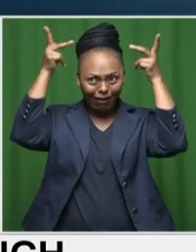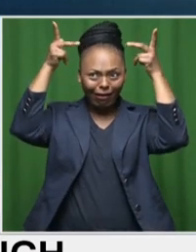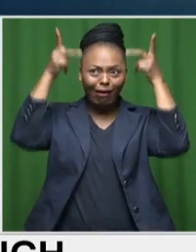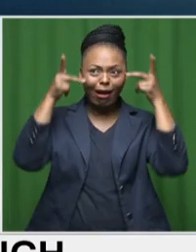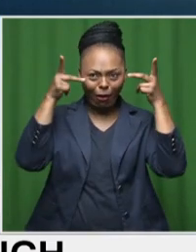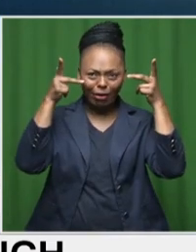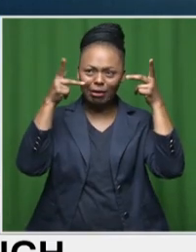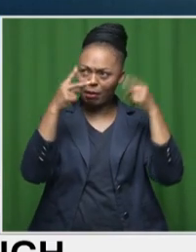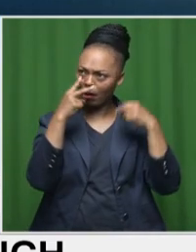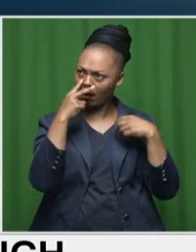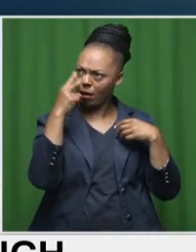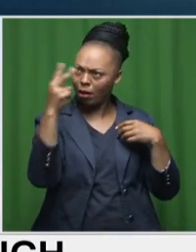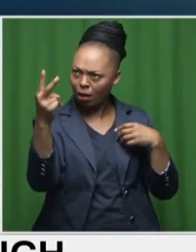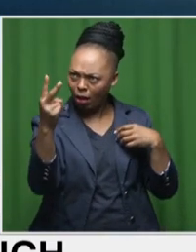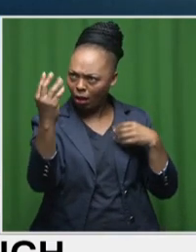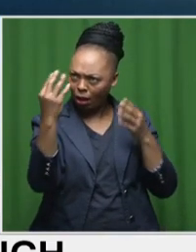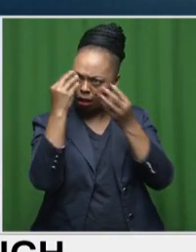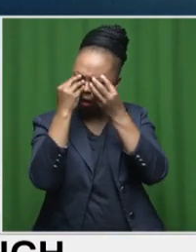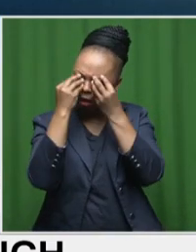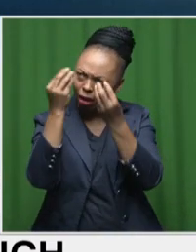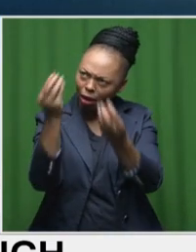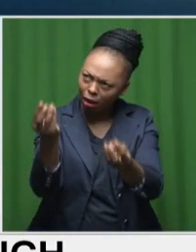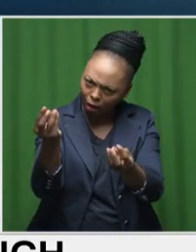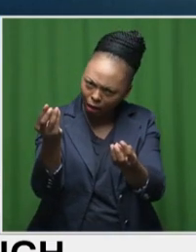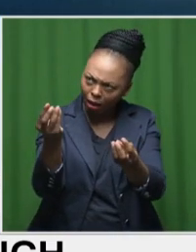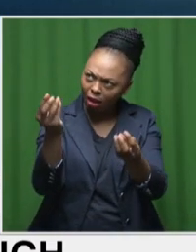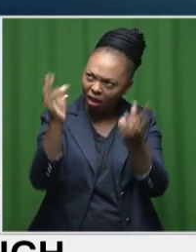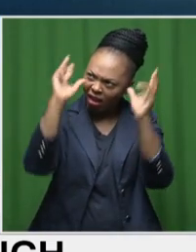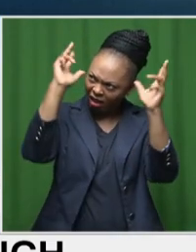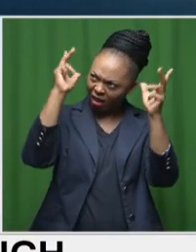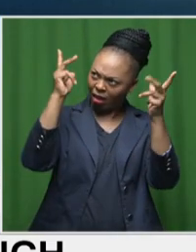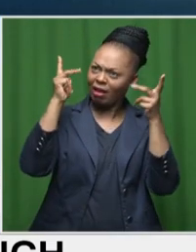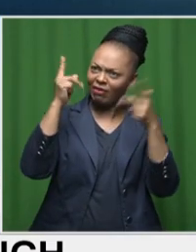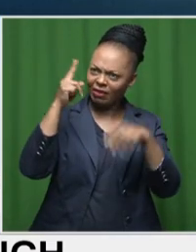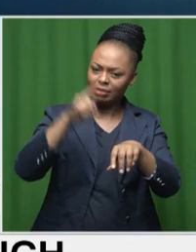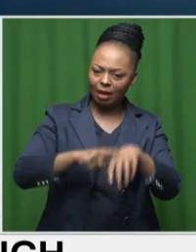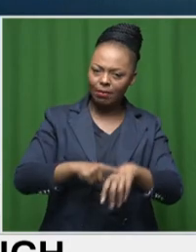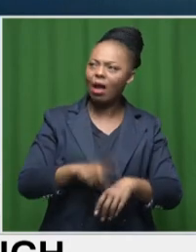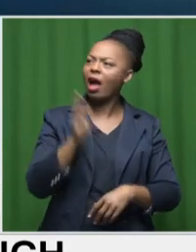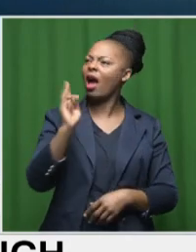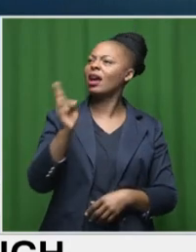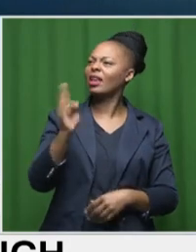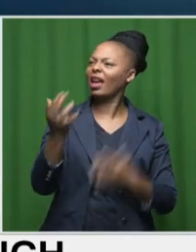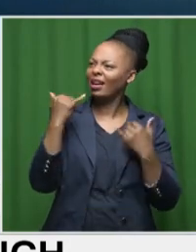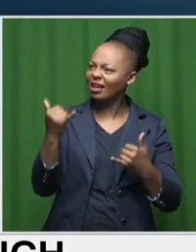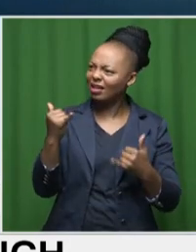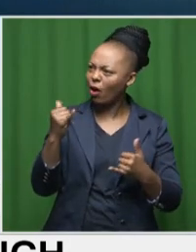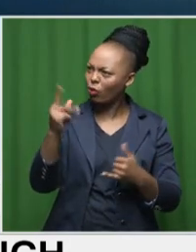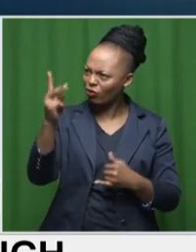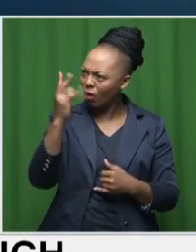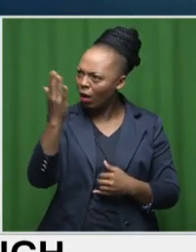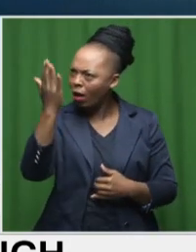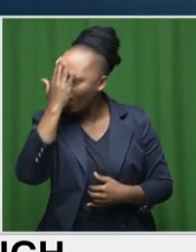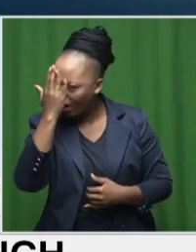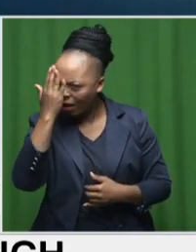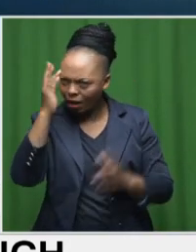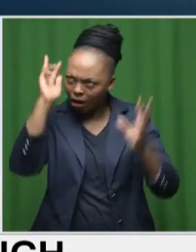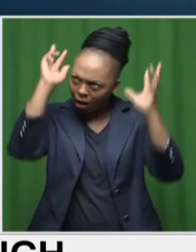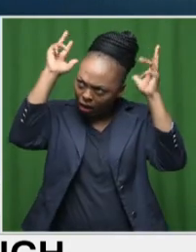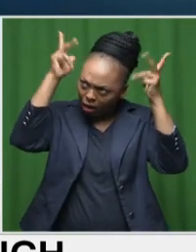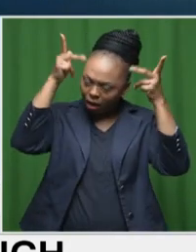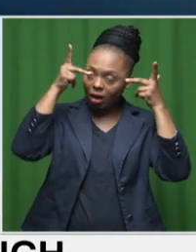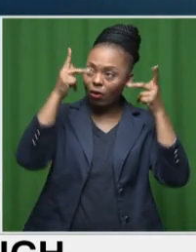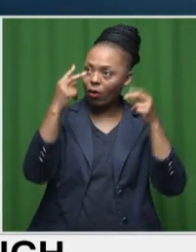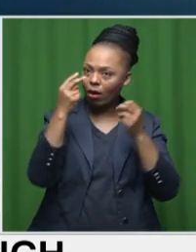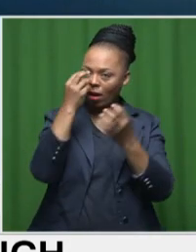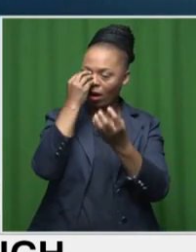my attention, yes, in a different way for the first time. And now again, it's just kind of jumping so out special. At me again. Yes. Yeah.